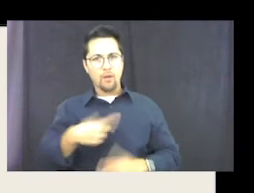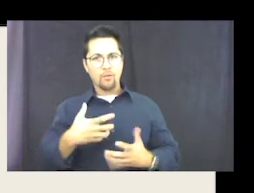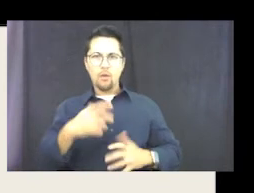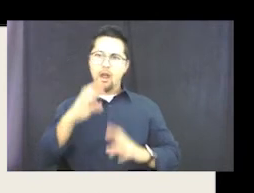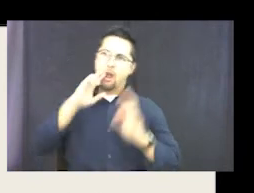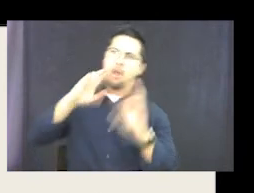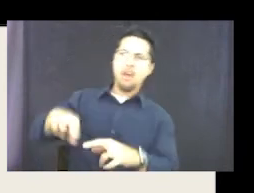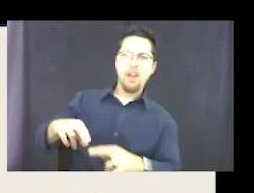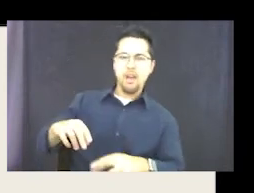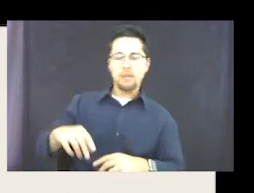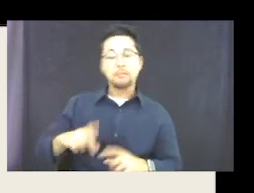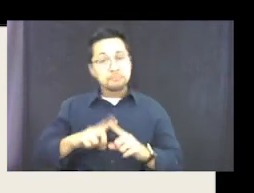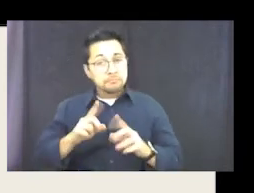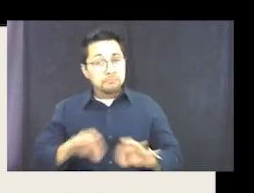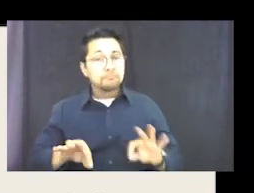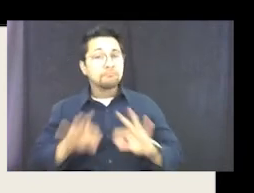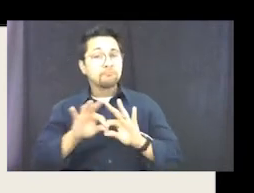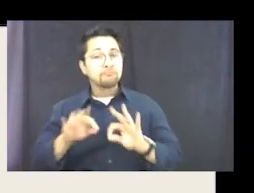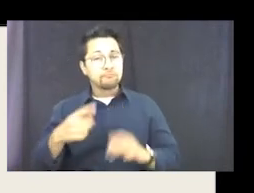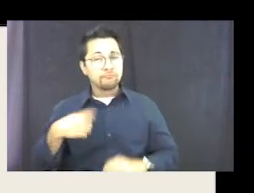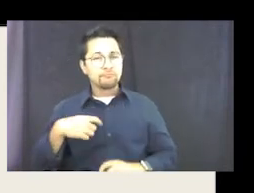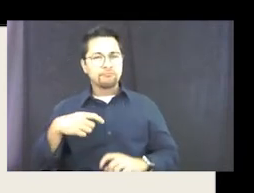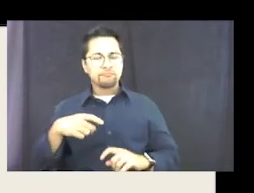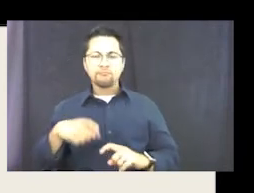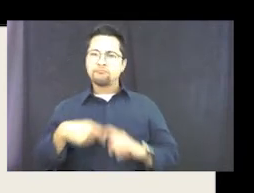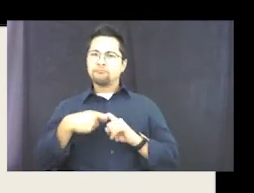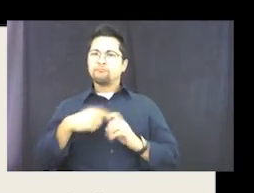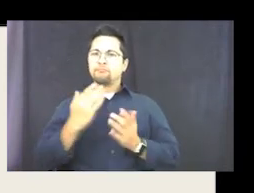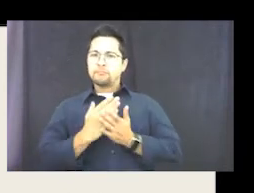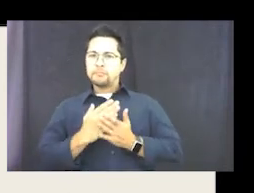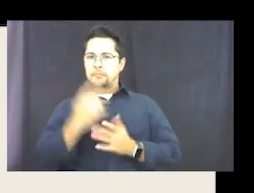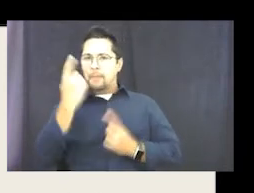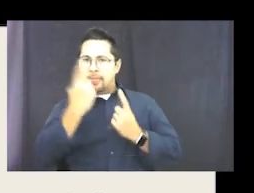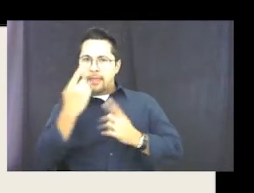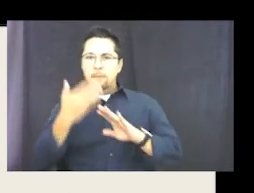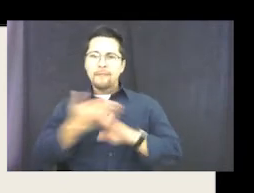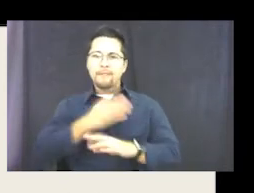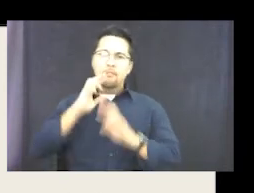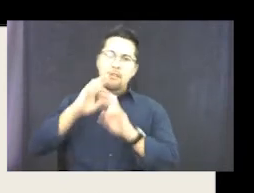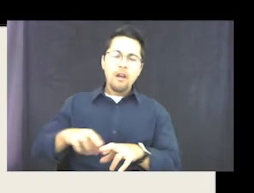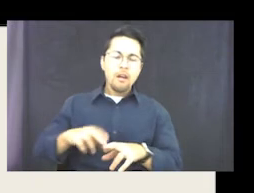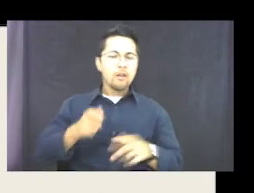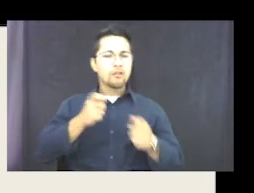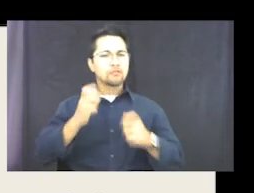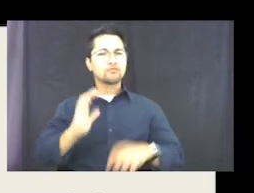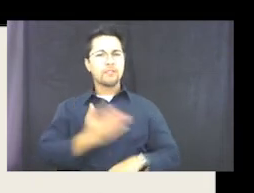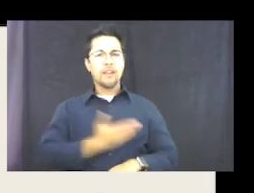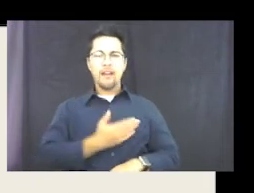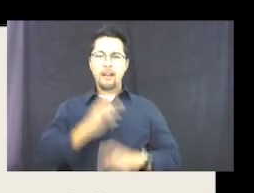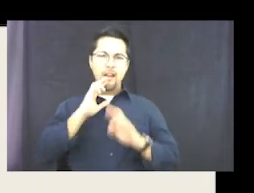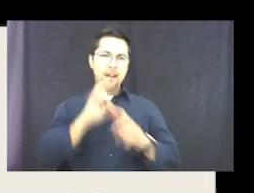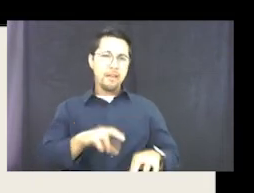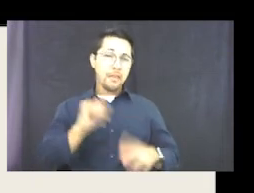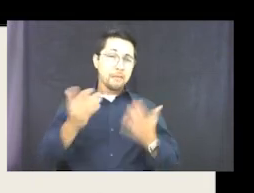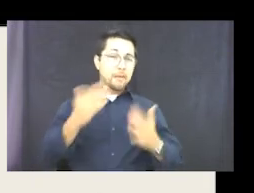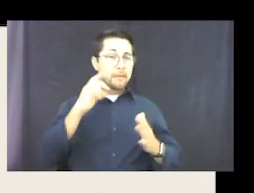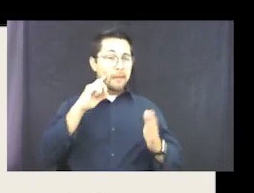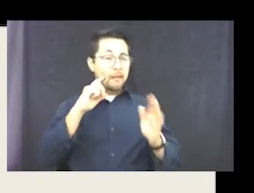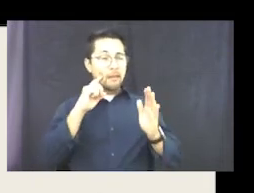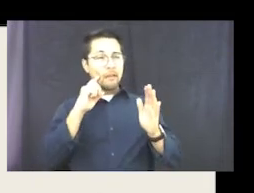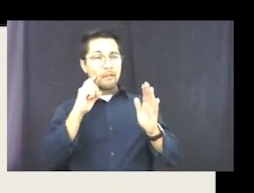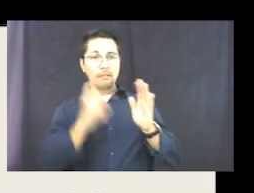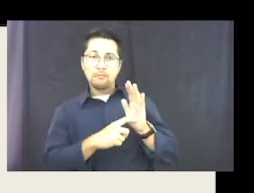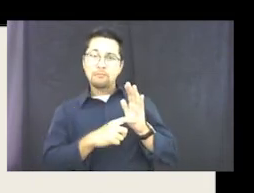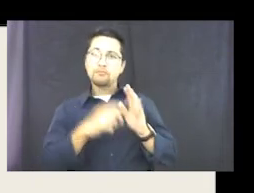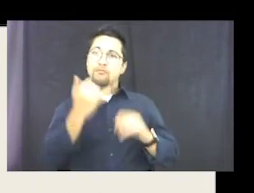react. It is important that we learn how to stop and think before reacting, controlling any reaction that might be considered wrong for wherever